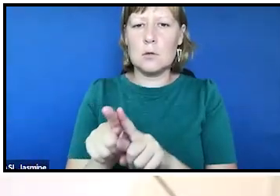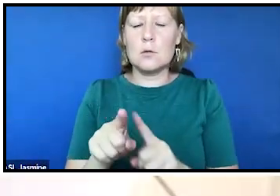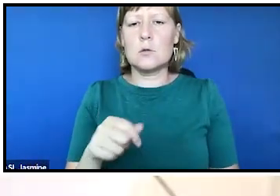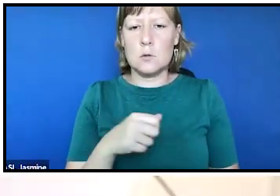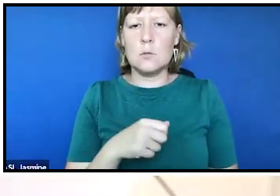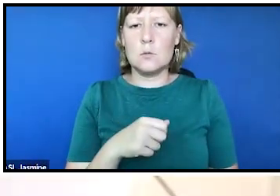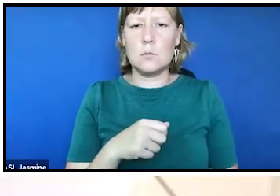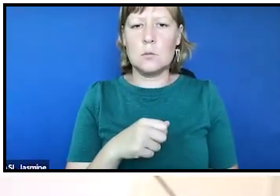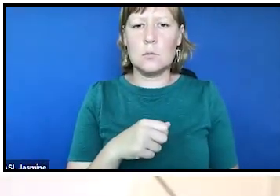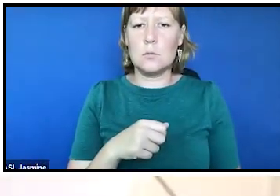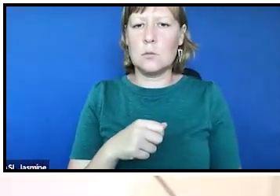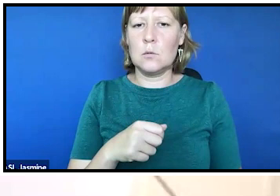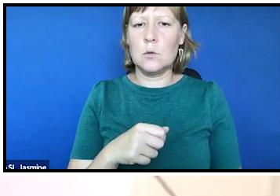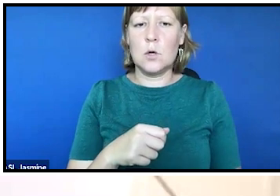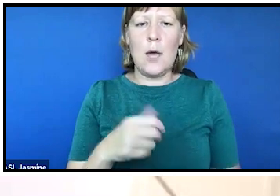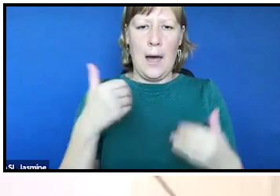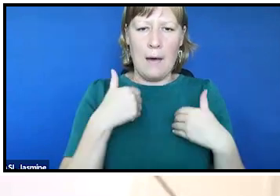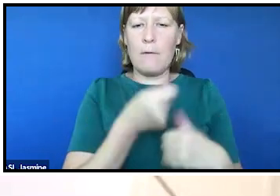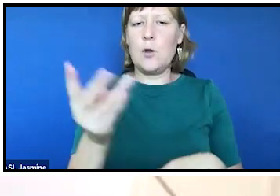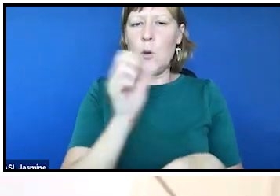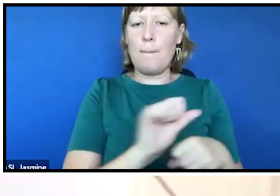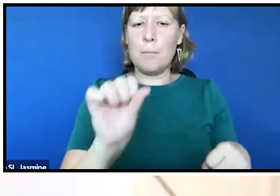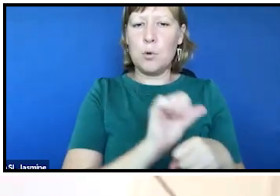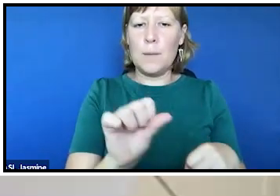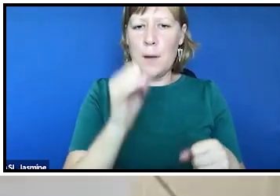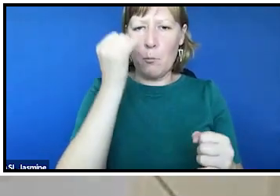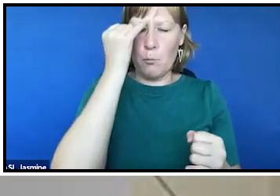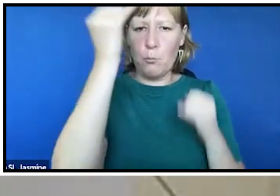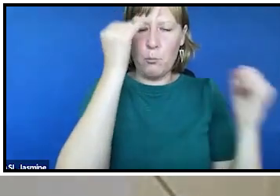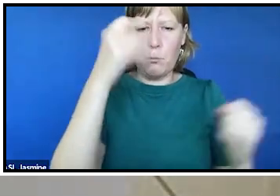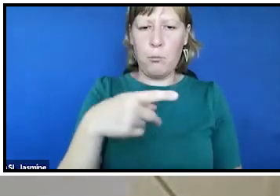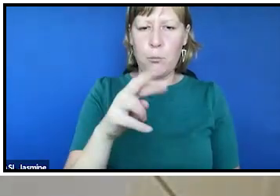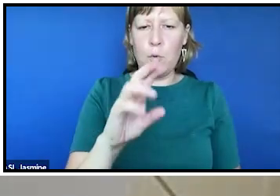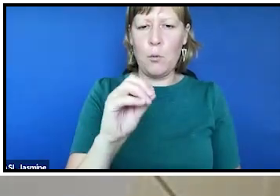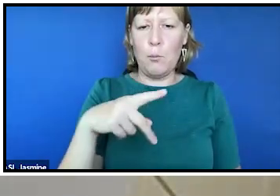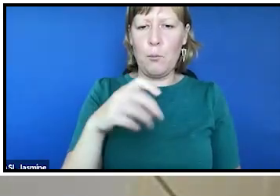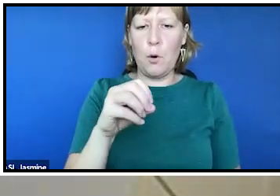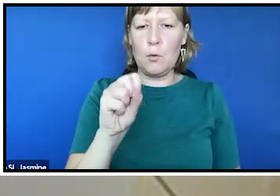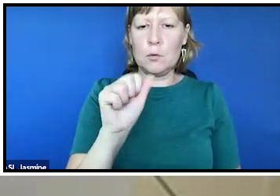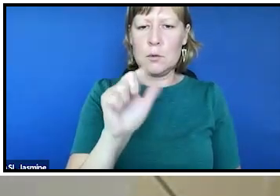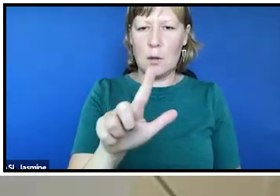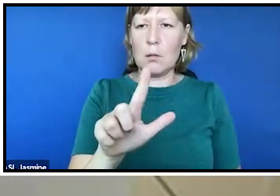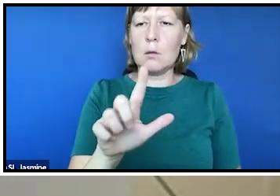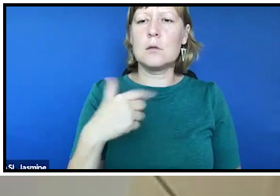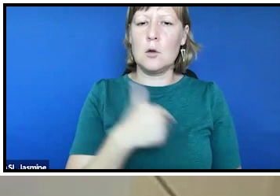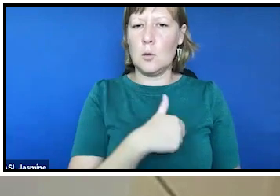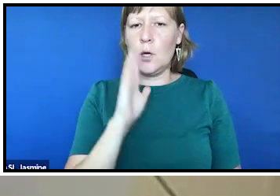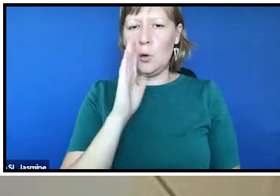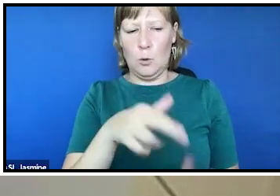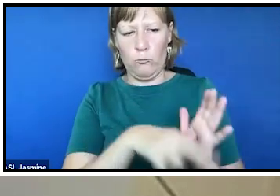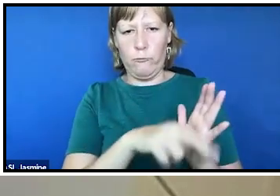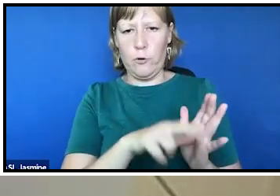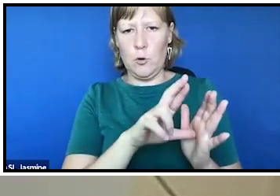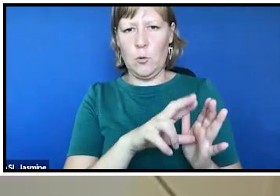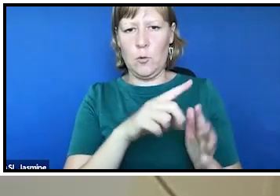target employment proposals, and we are going to be reviewing this proposal soon. Last week, we